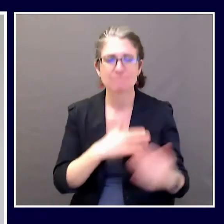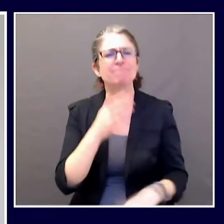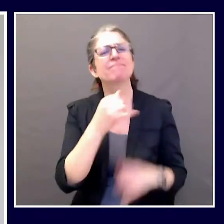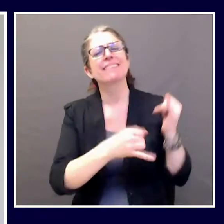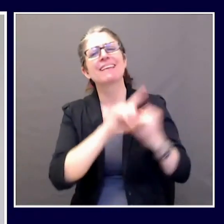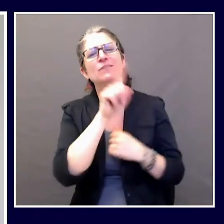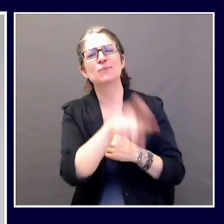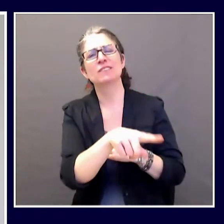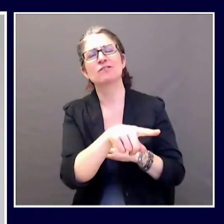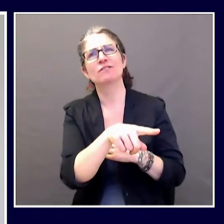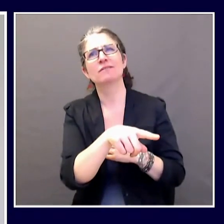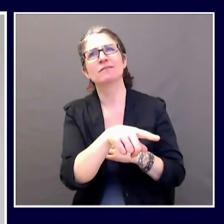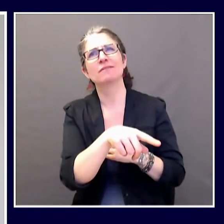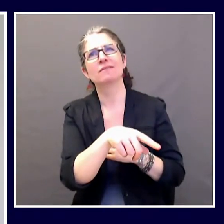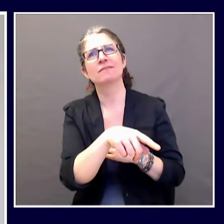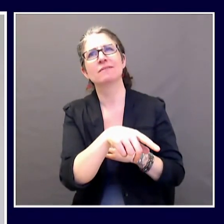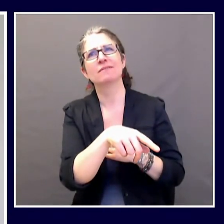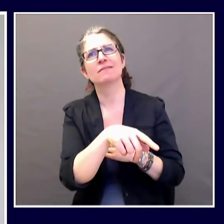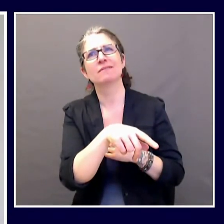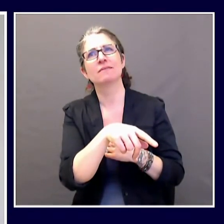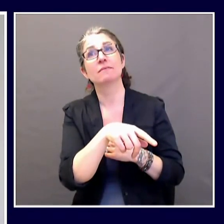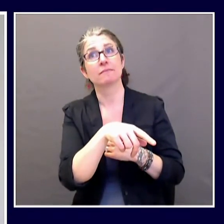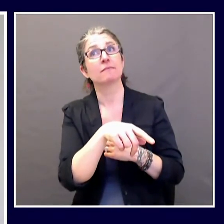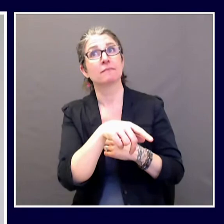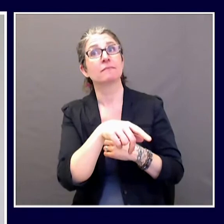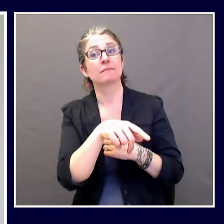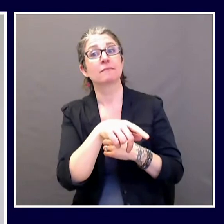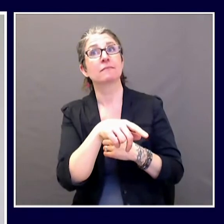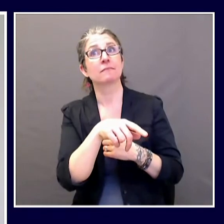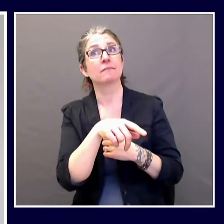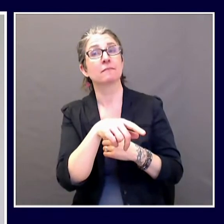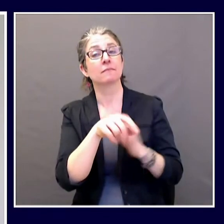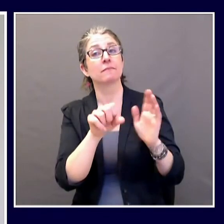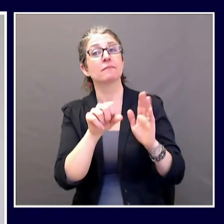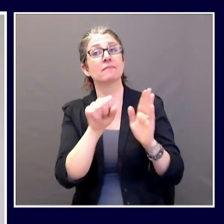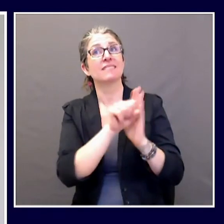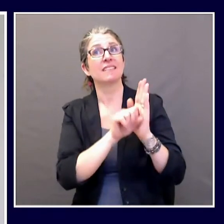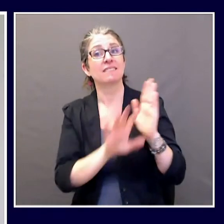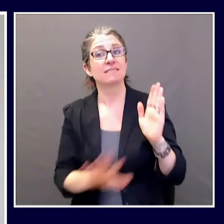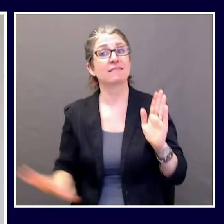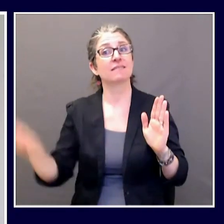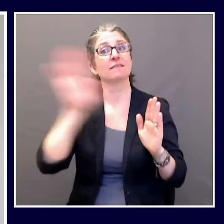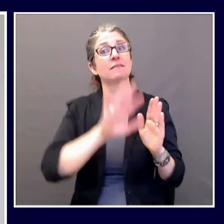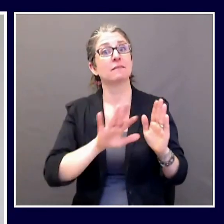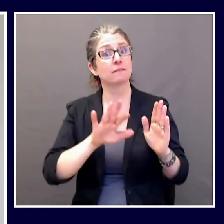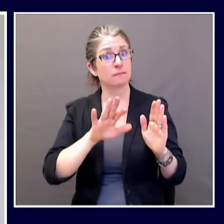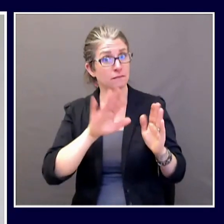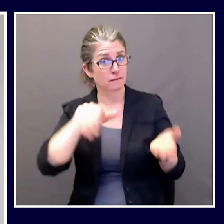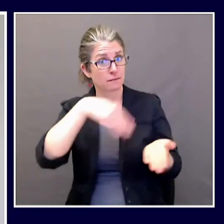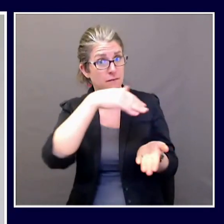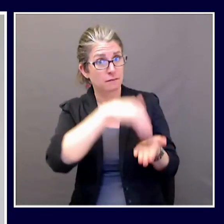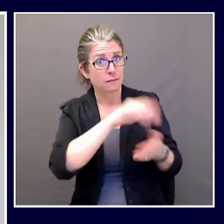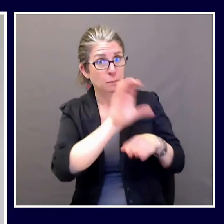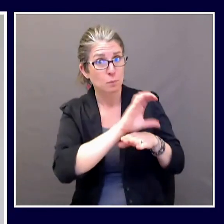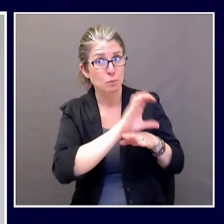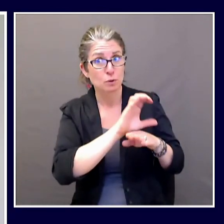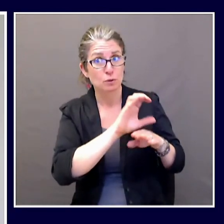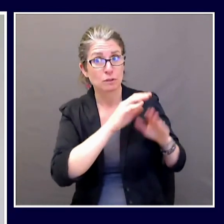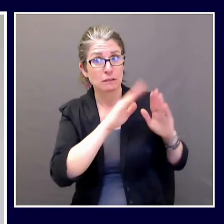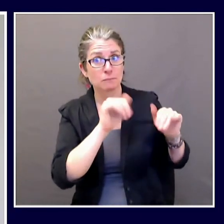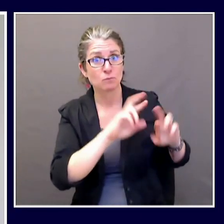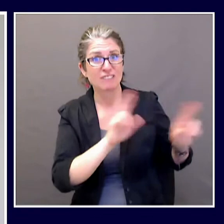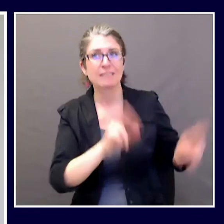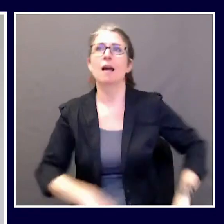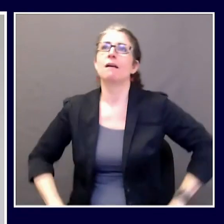statewide website or phone line for the vaccine? I was guessing that Brian Sullivan was going to ask me